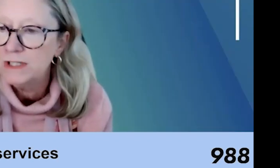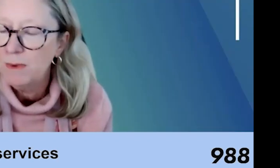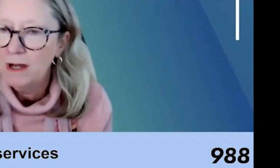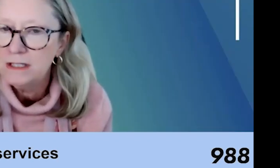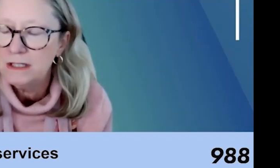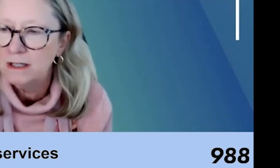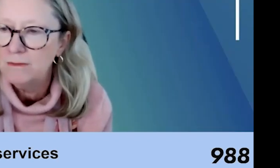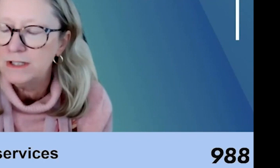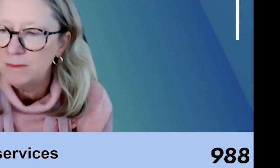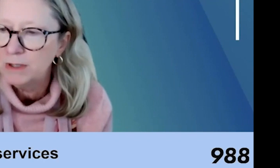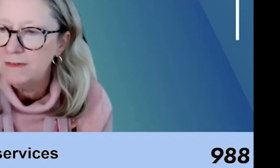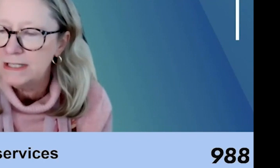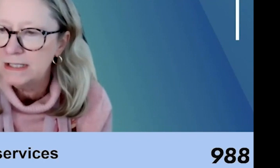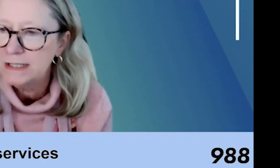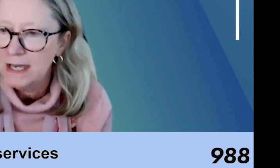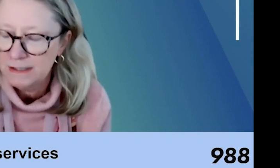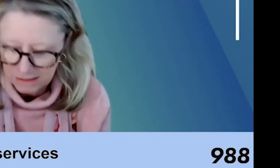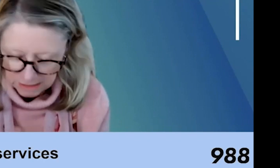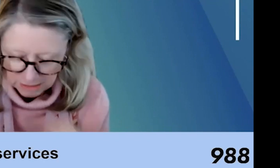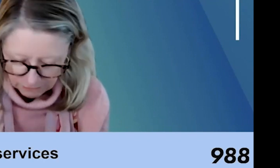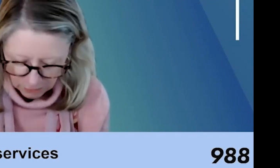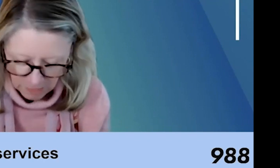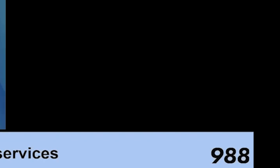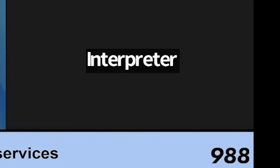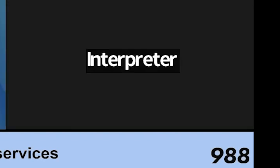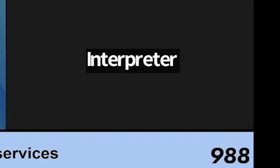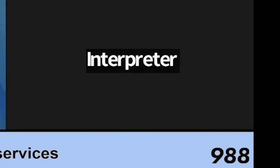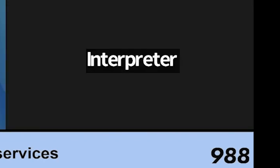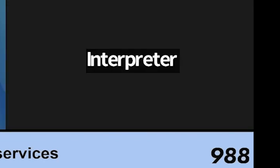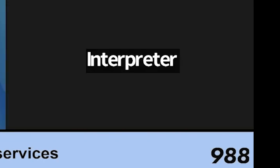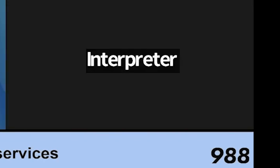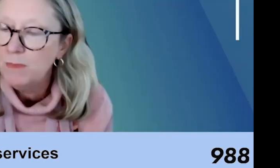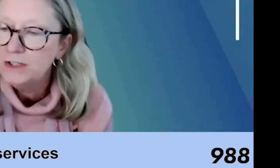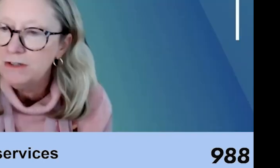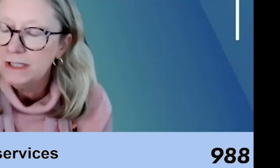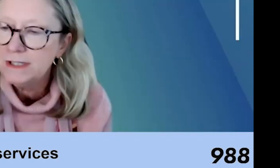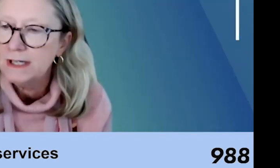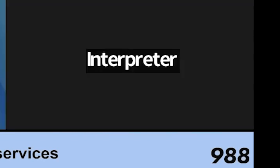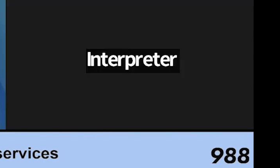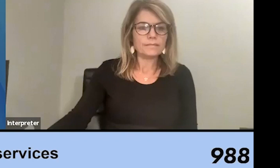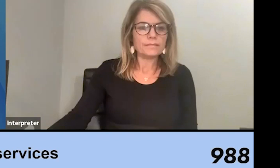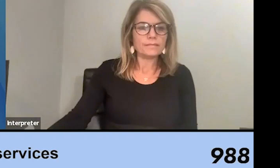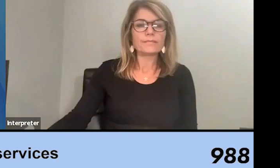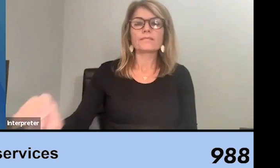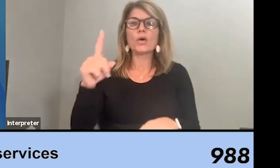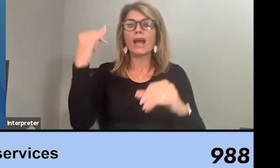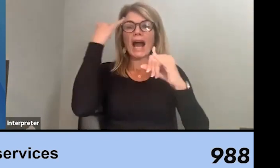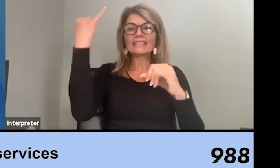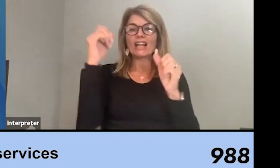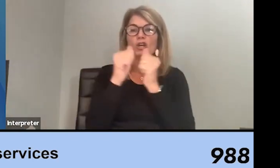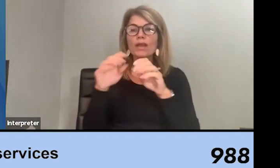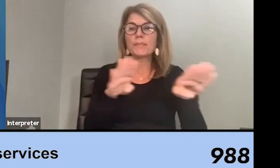someone to respond. Typically, that takes the form of mobile crisis response units, ideally with behavioral